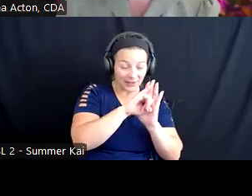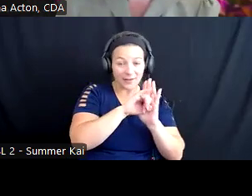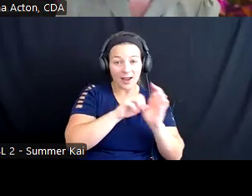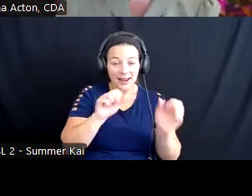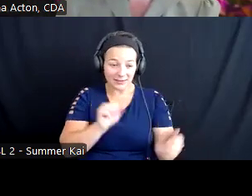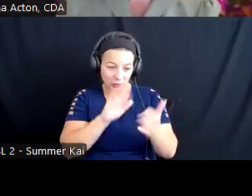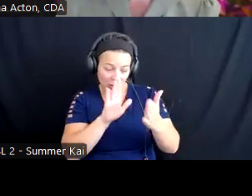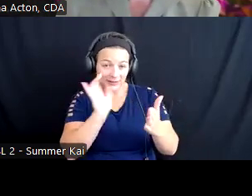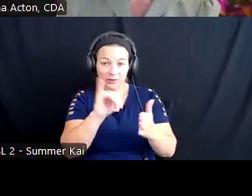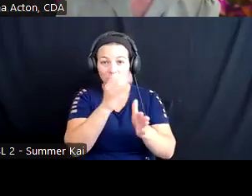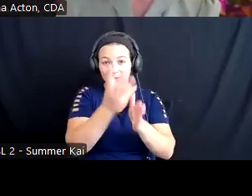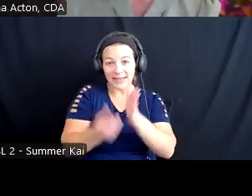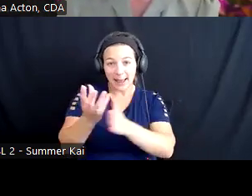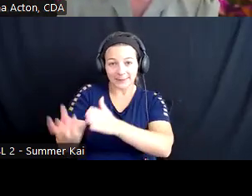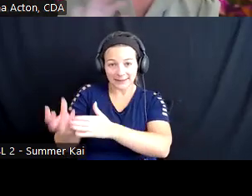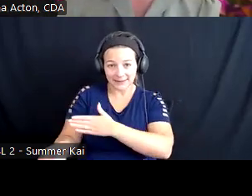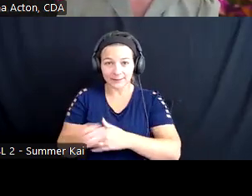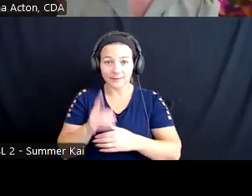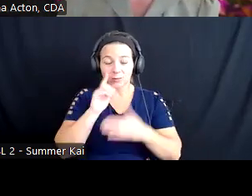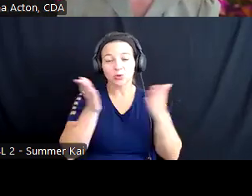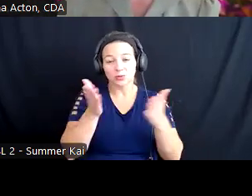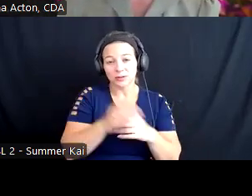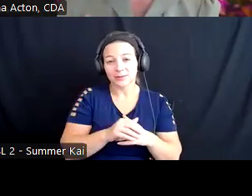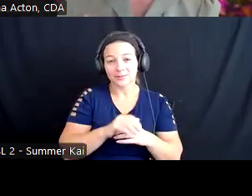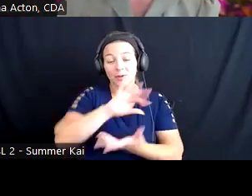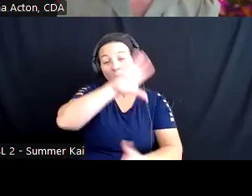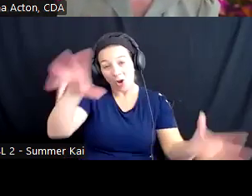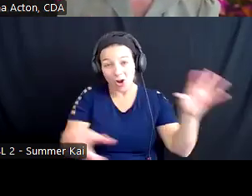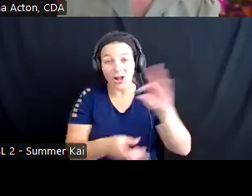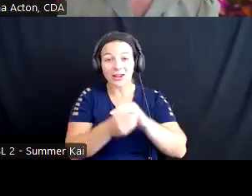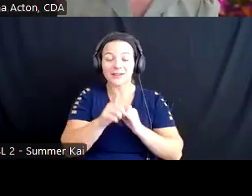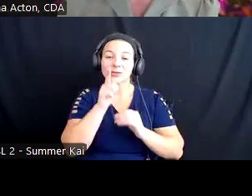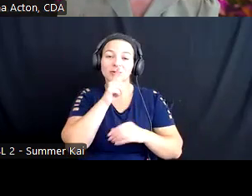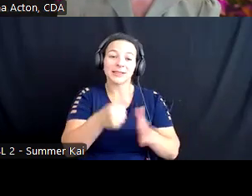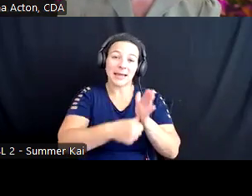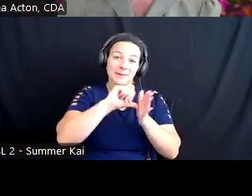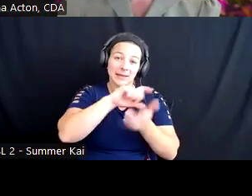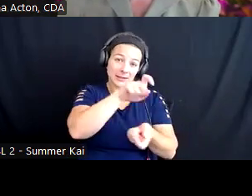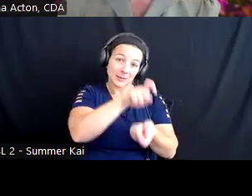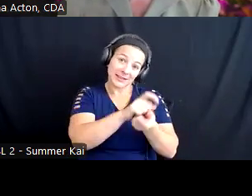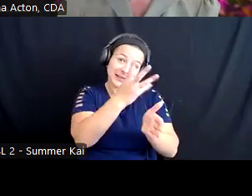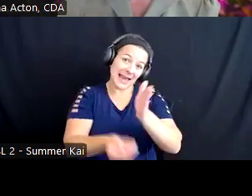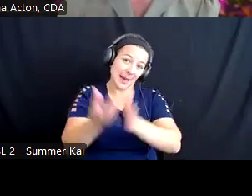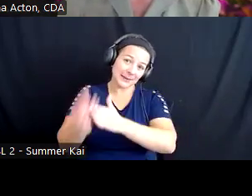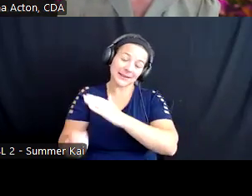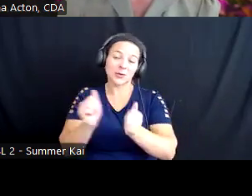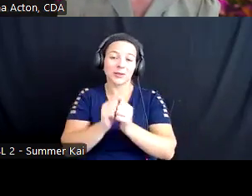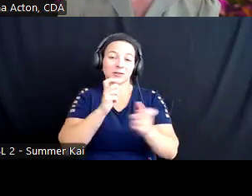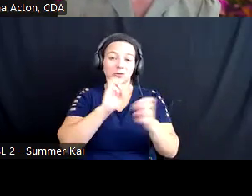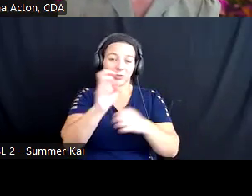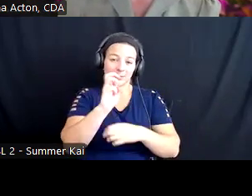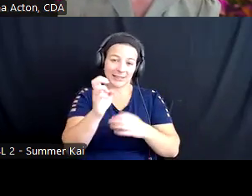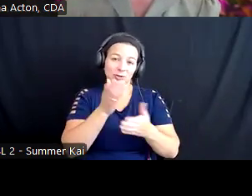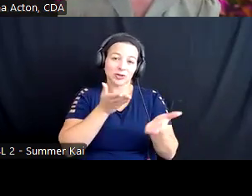in services. So all of this really points to specific gaps in transportation services.